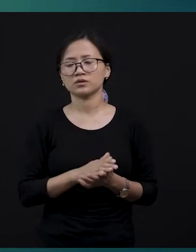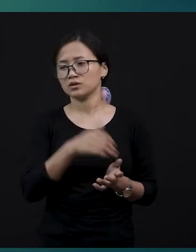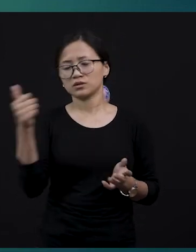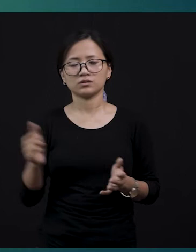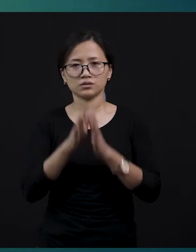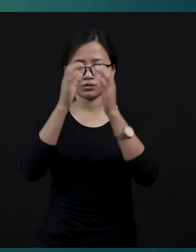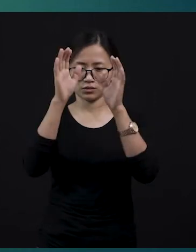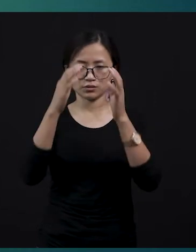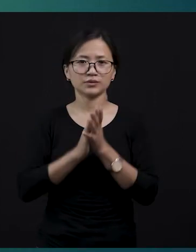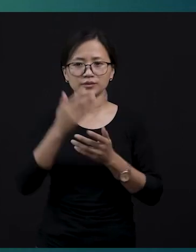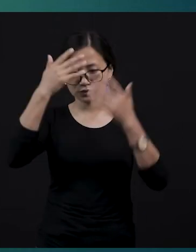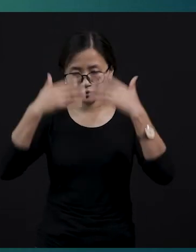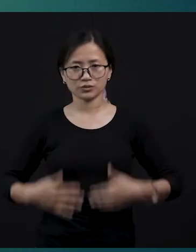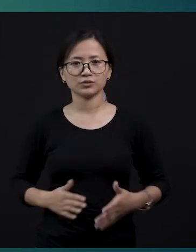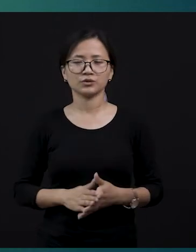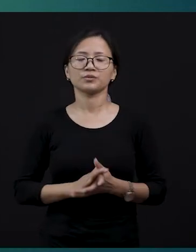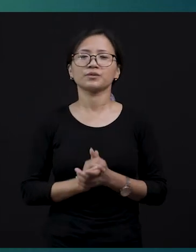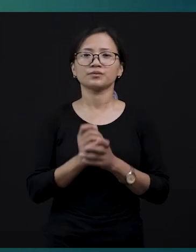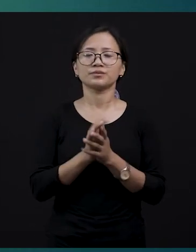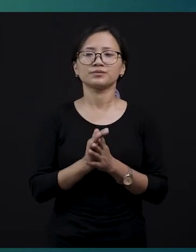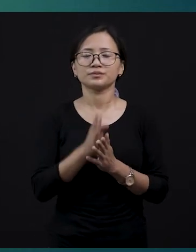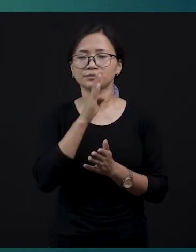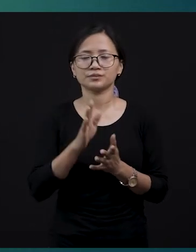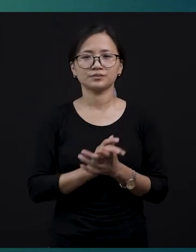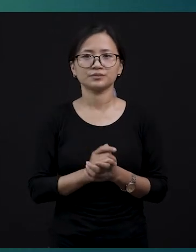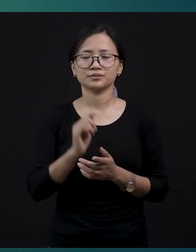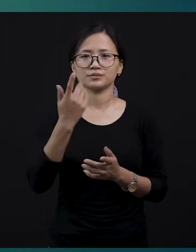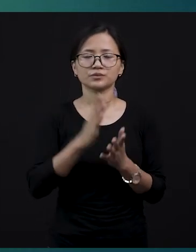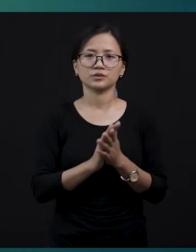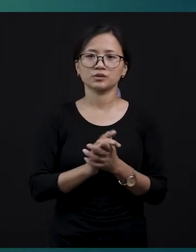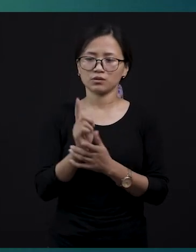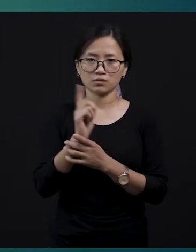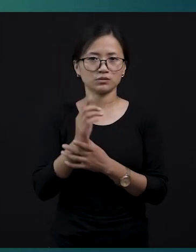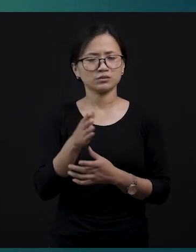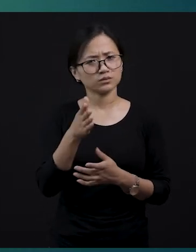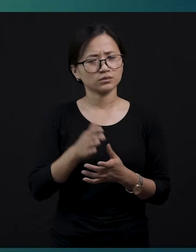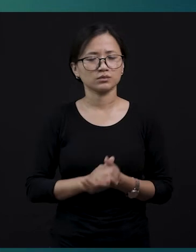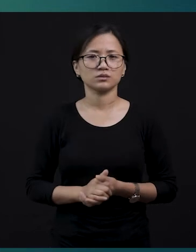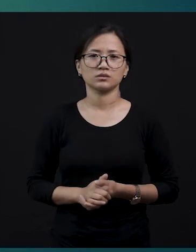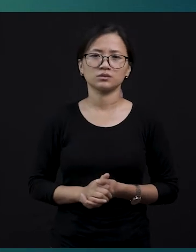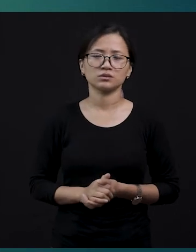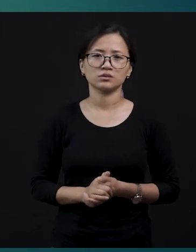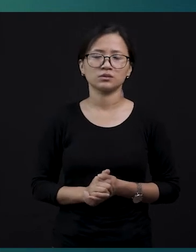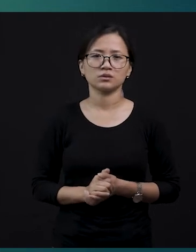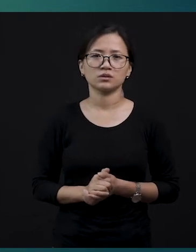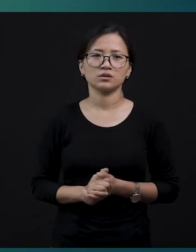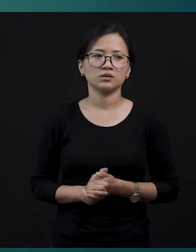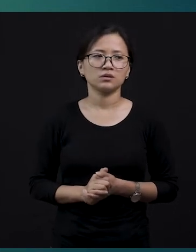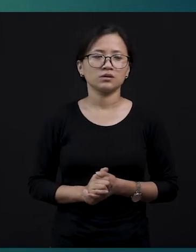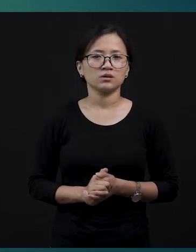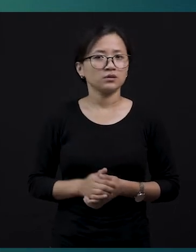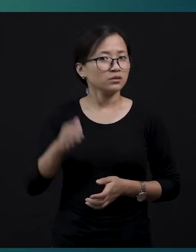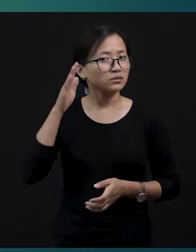beings. And it cannot hear even the rattling of its own tails. That is something very uncommon, isn't it?